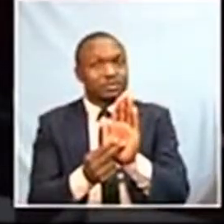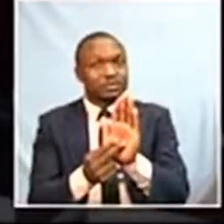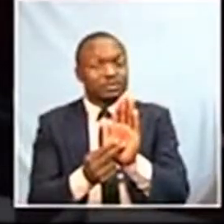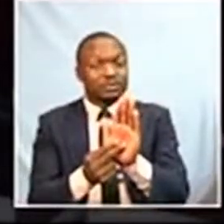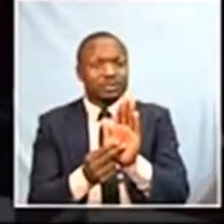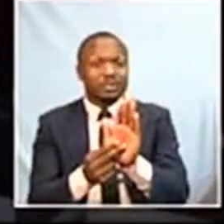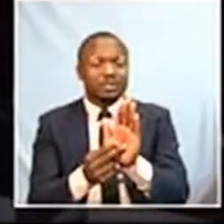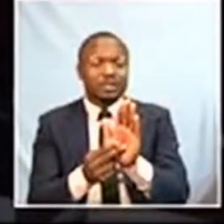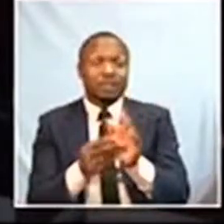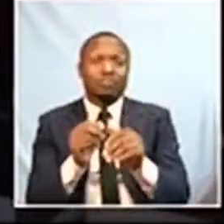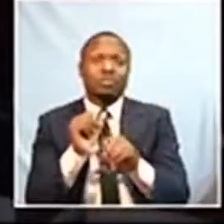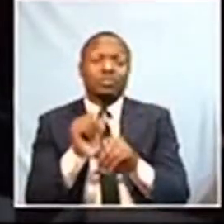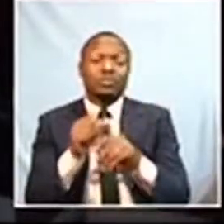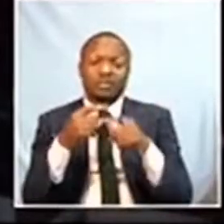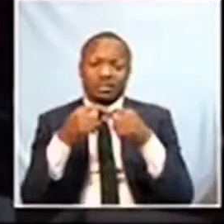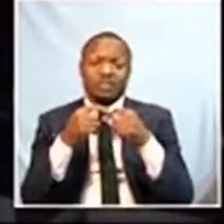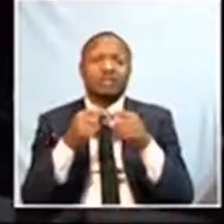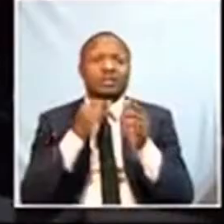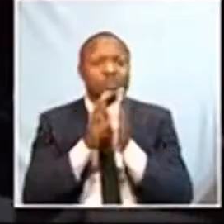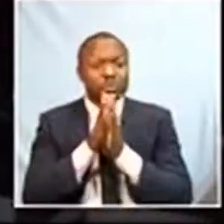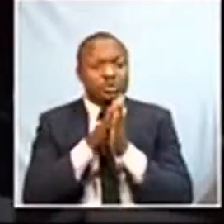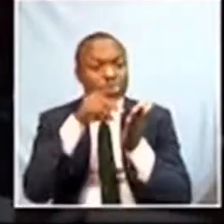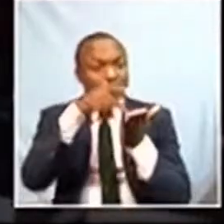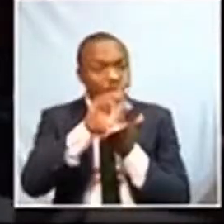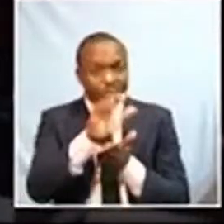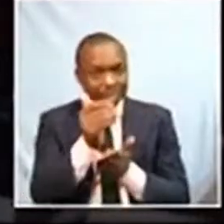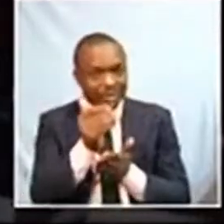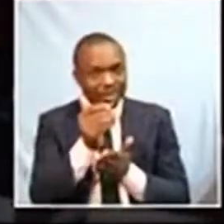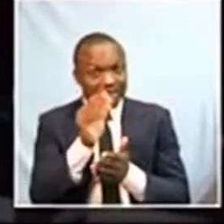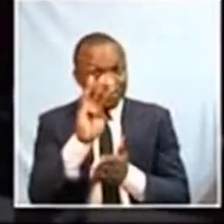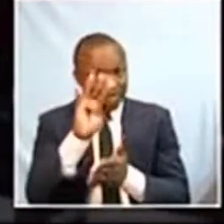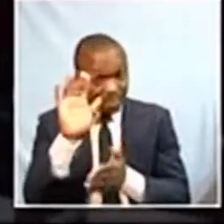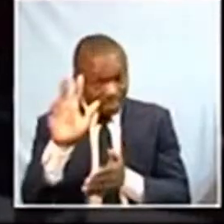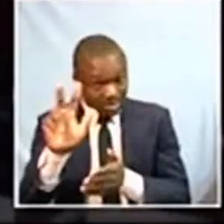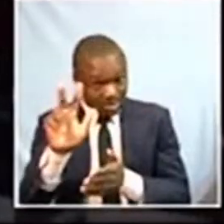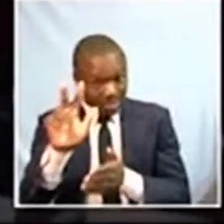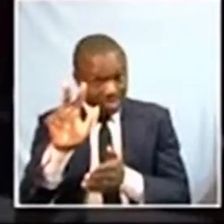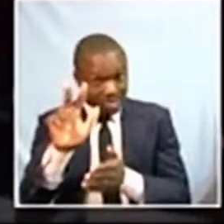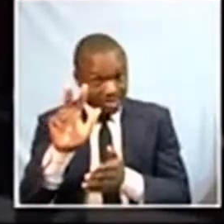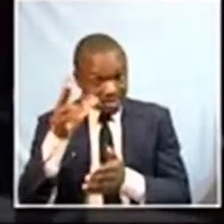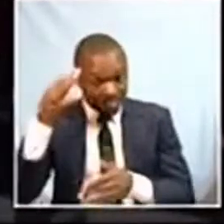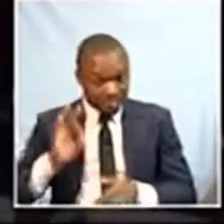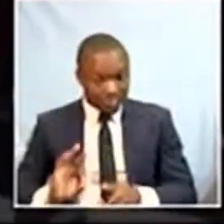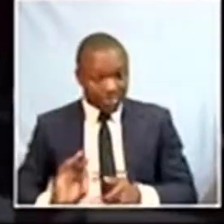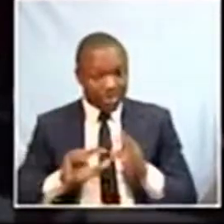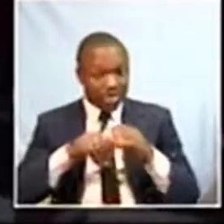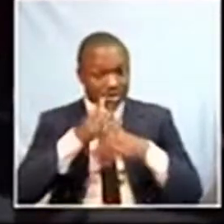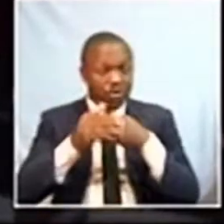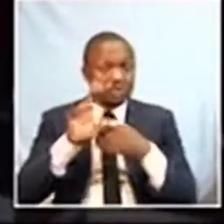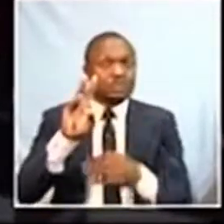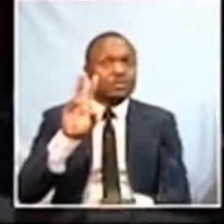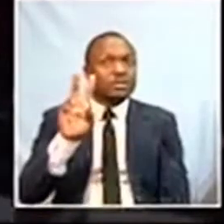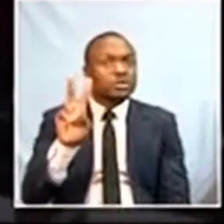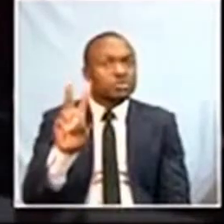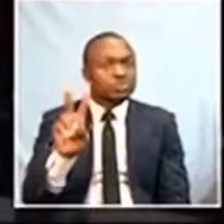some efforts to make payments. There are 43 of them. So 43 beneficiaries out of